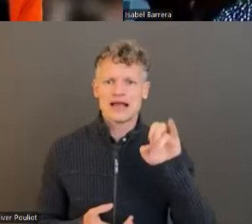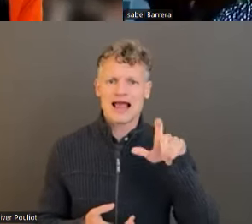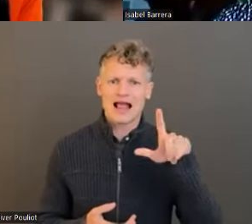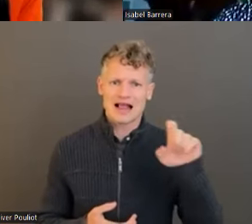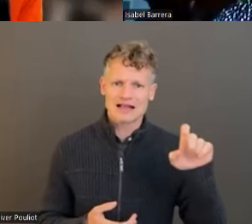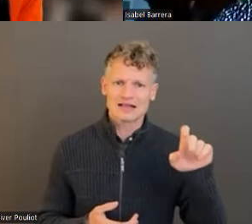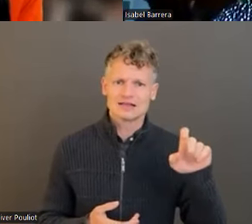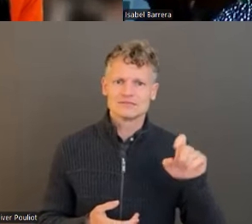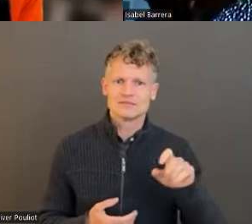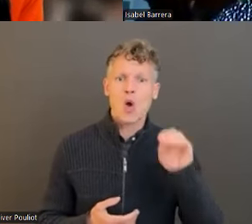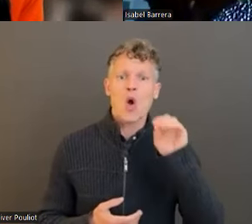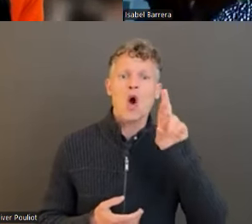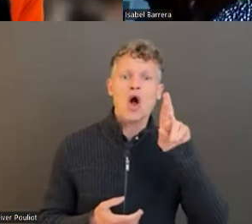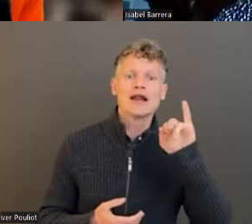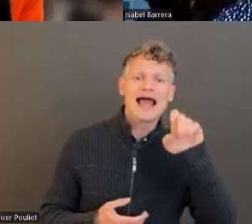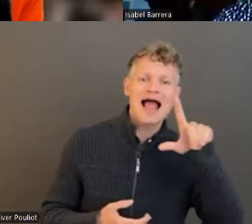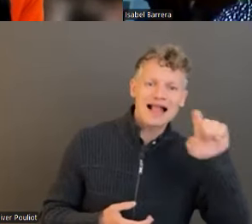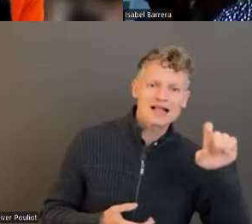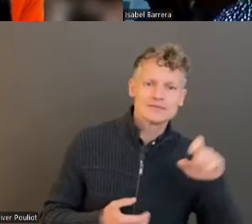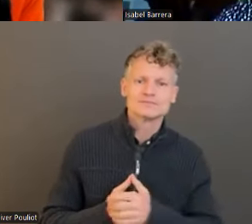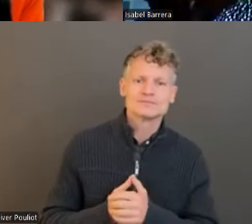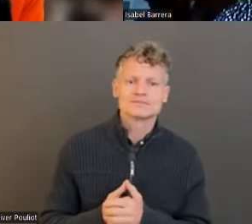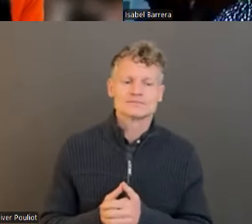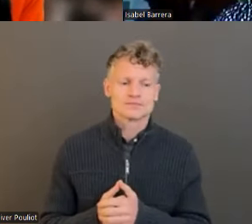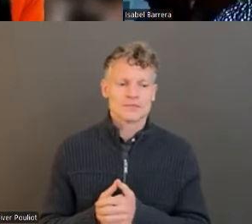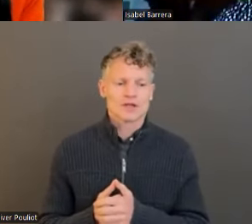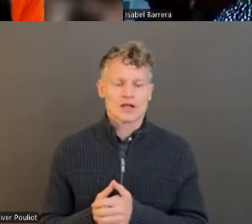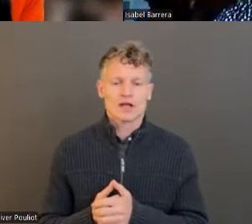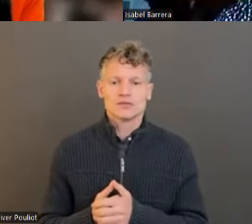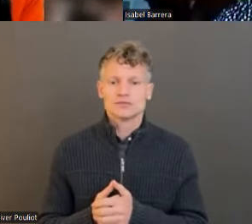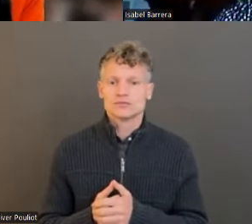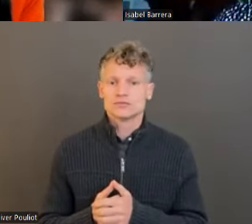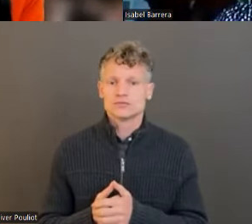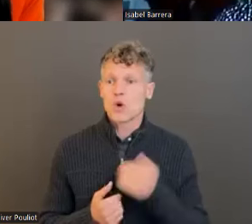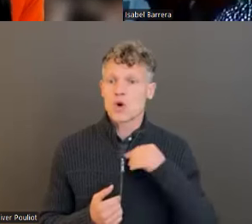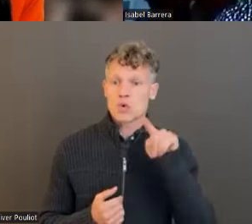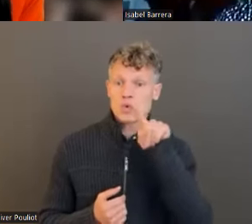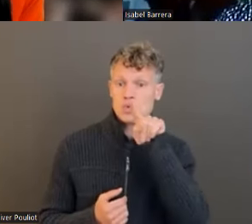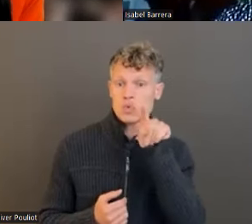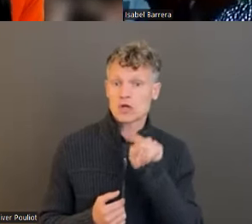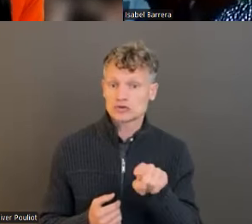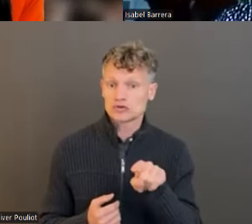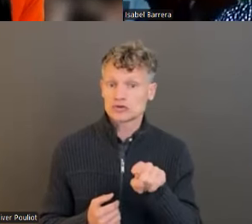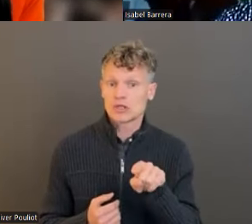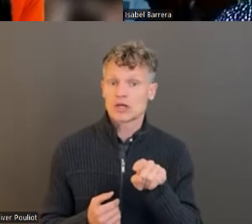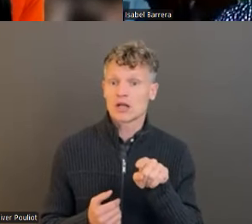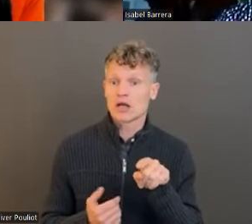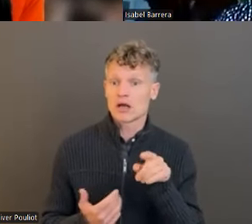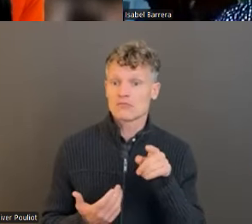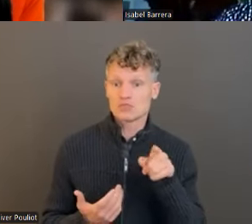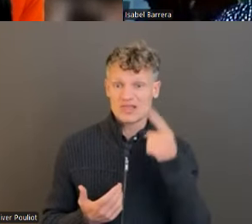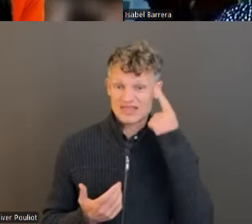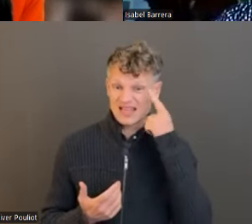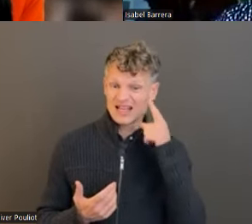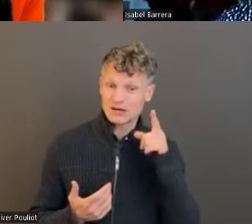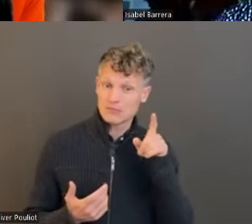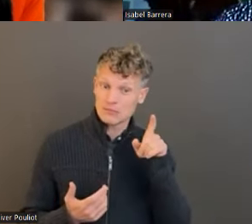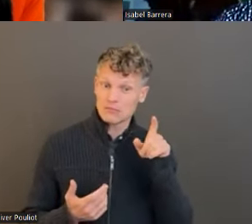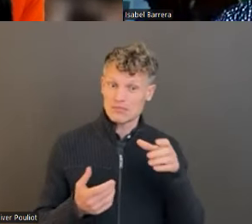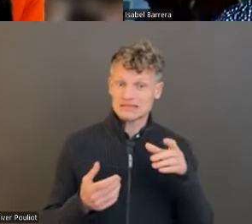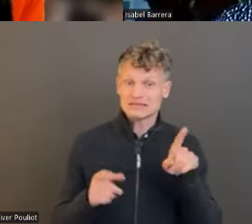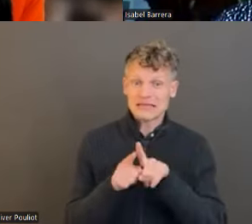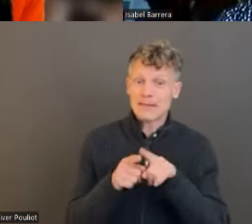for addressing health determinants, not only to be used by the health sector, but also to be used by other sectors